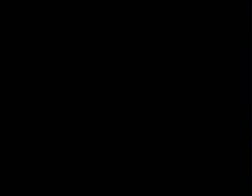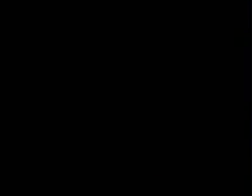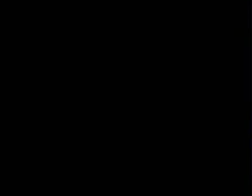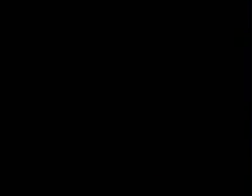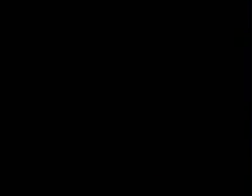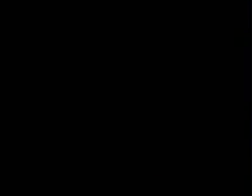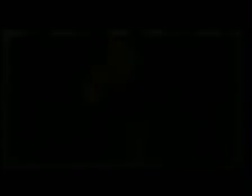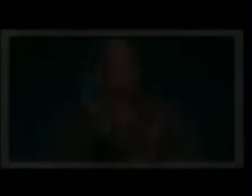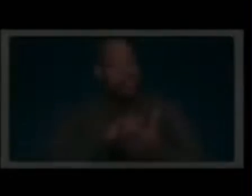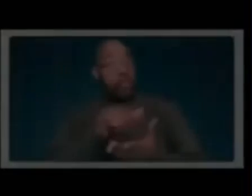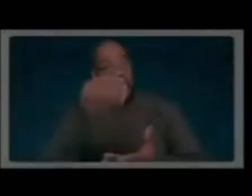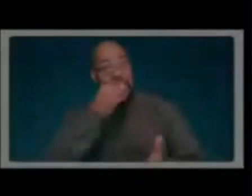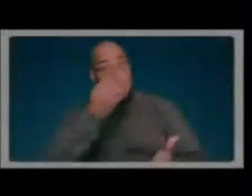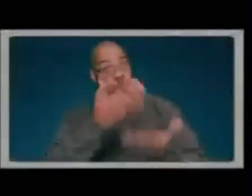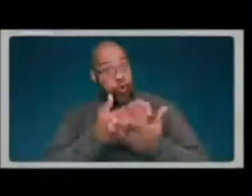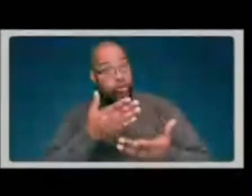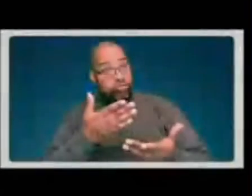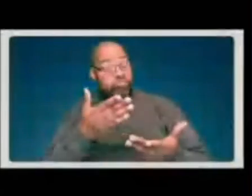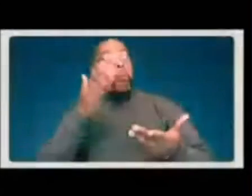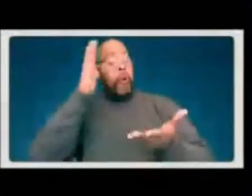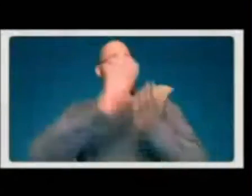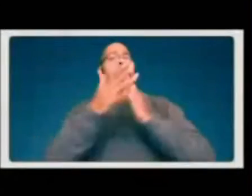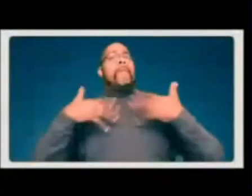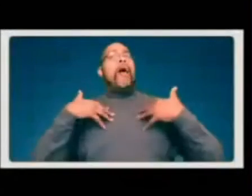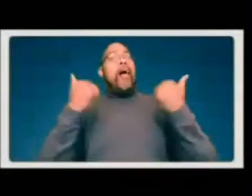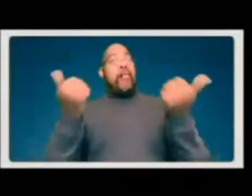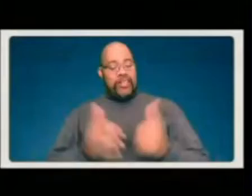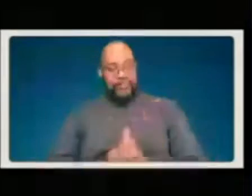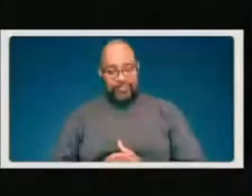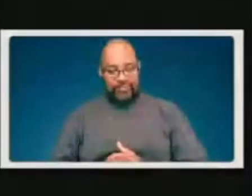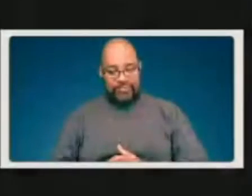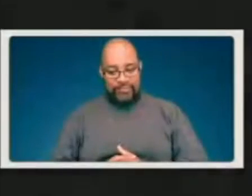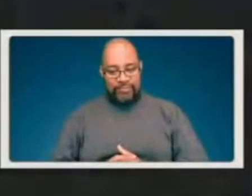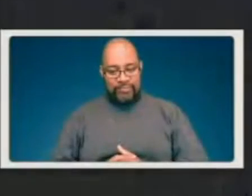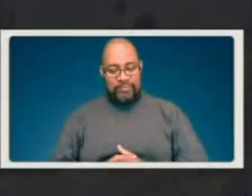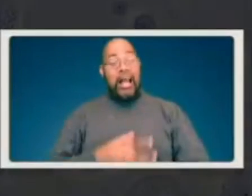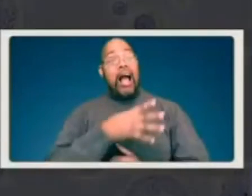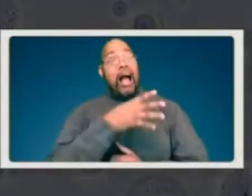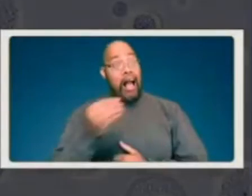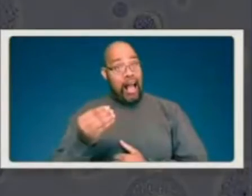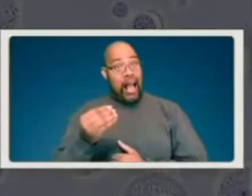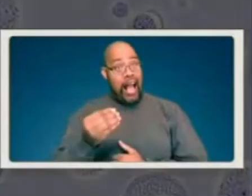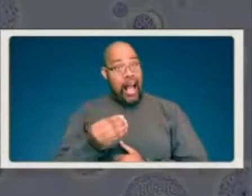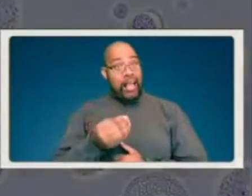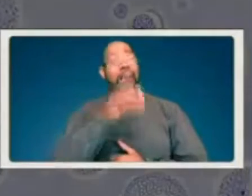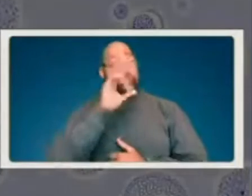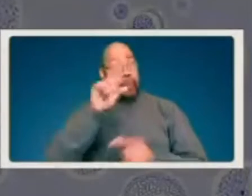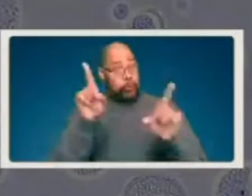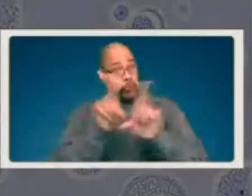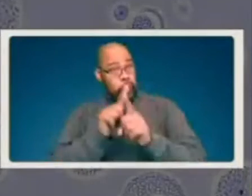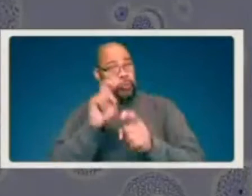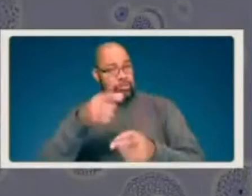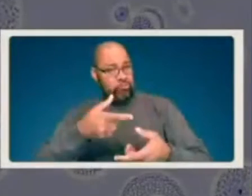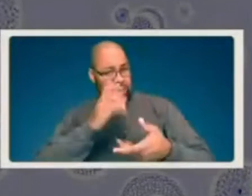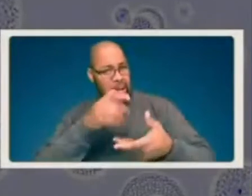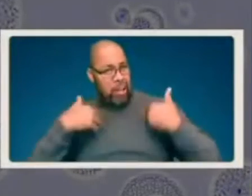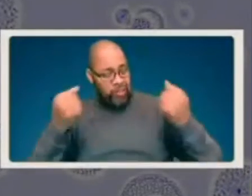you. We often hear people say, "You are what you eat," and drink